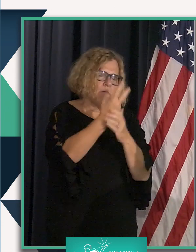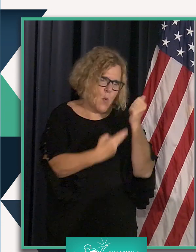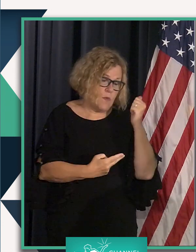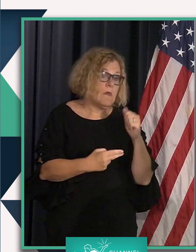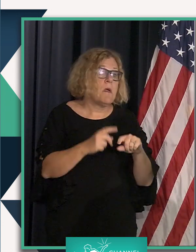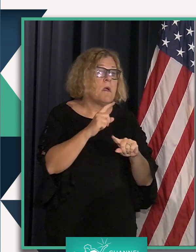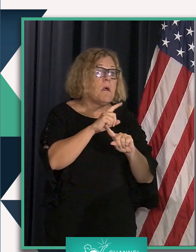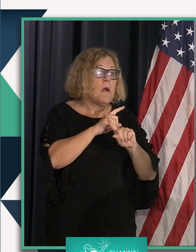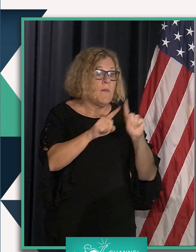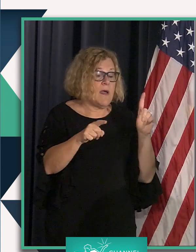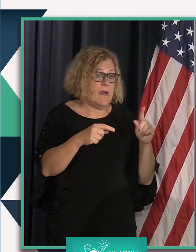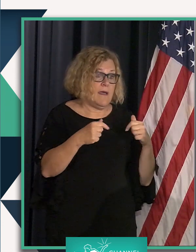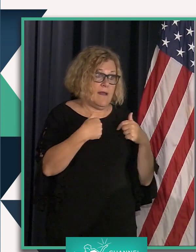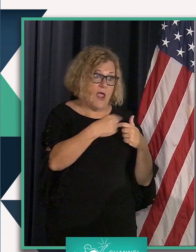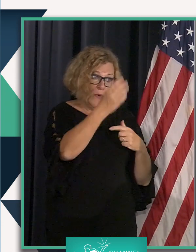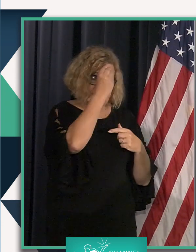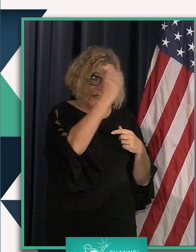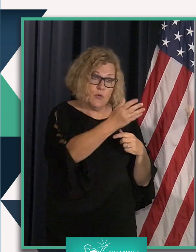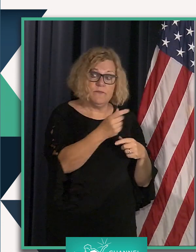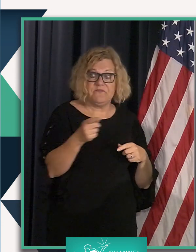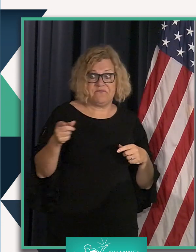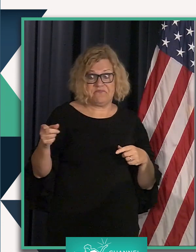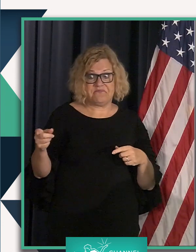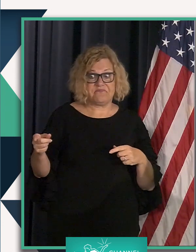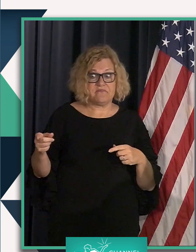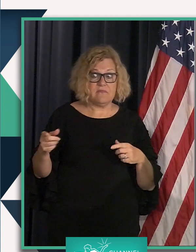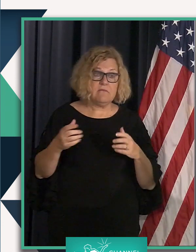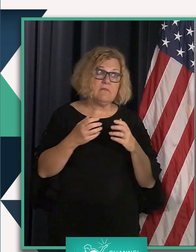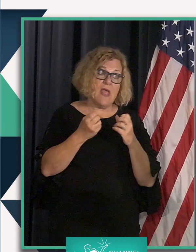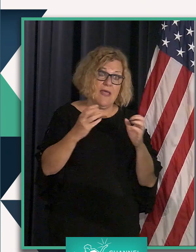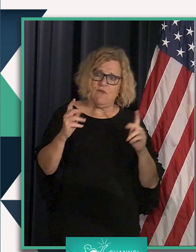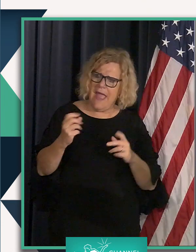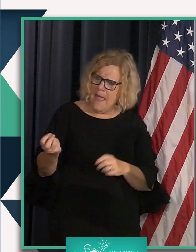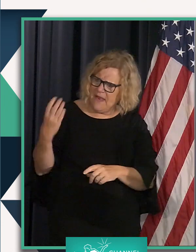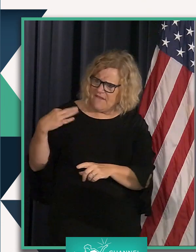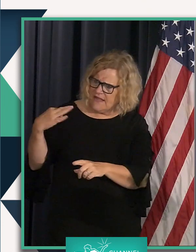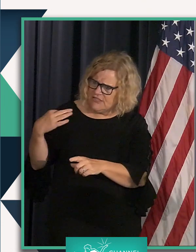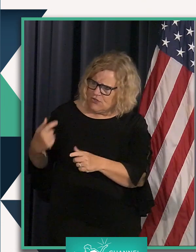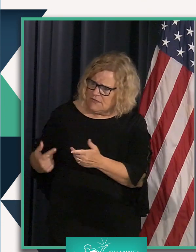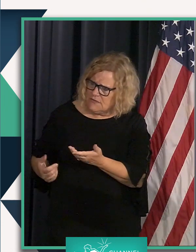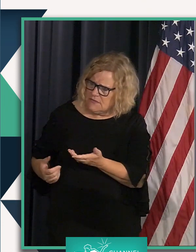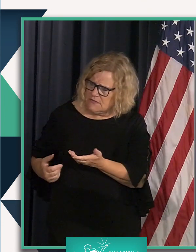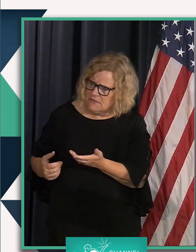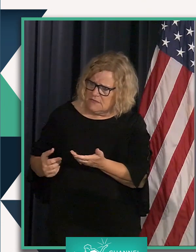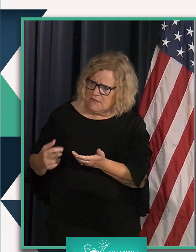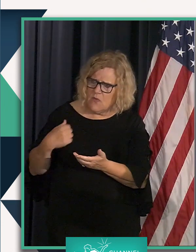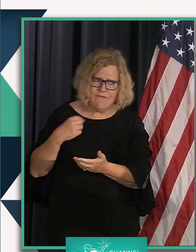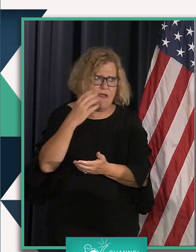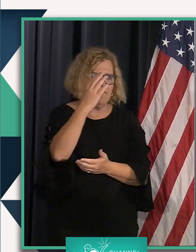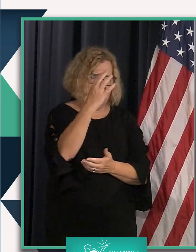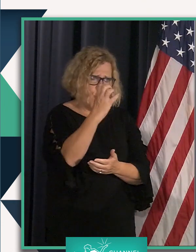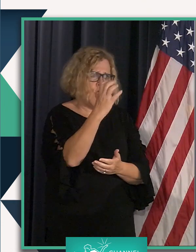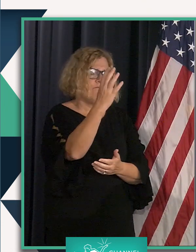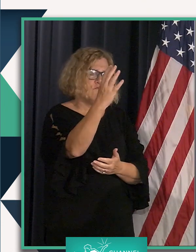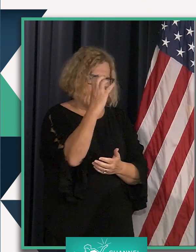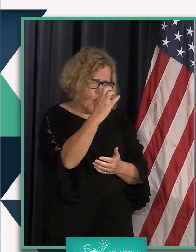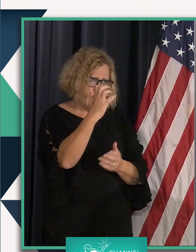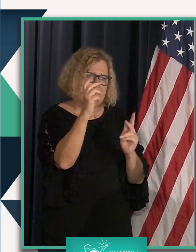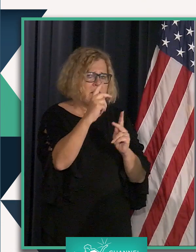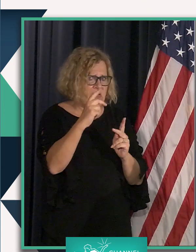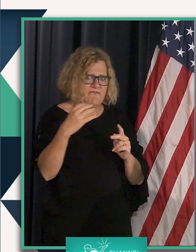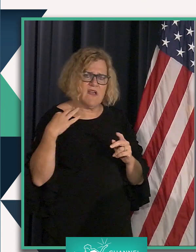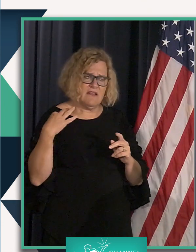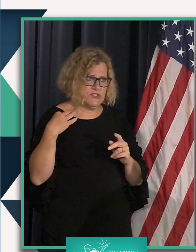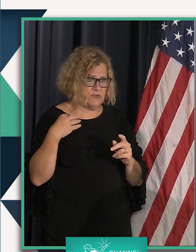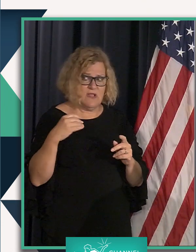but I would say to you, there's a whole bunch of folks. How many volunteers have we got? We have over 400 at our agency. Okay, so 400 people. There's